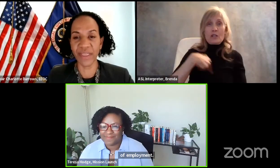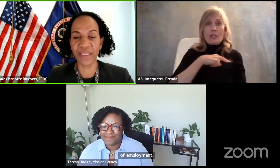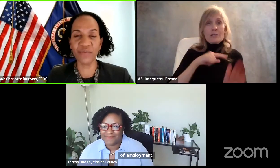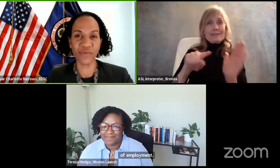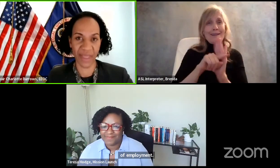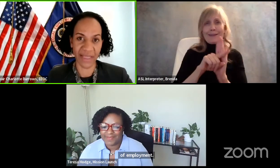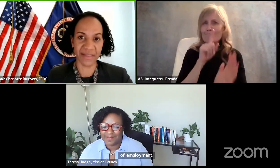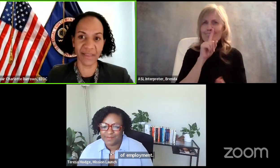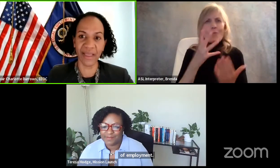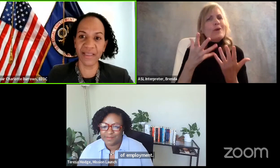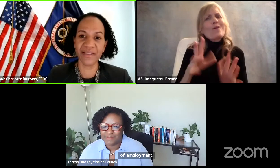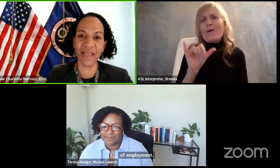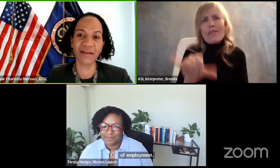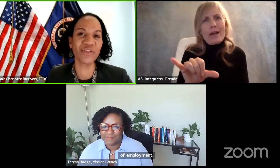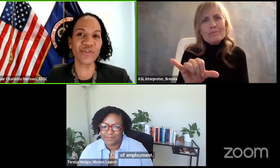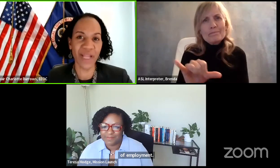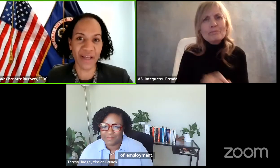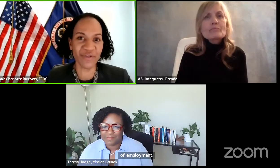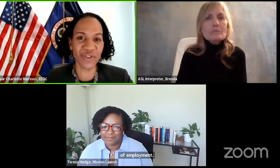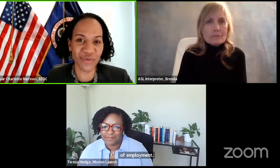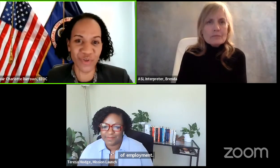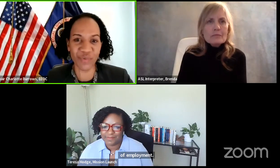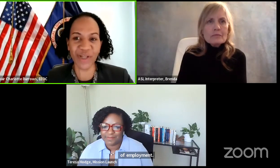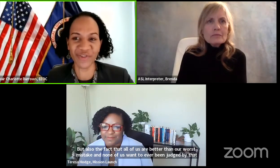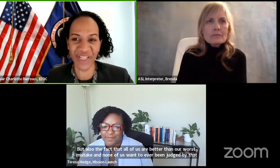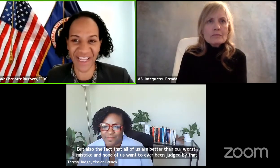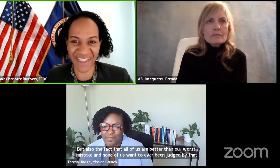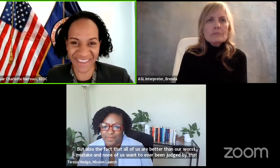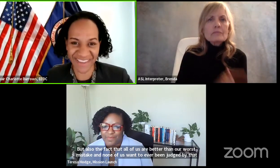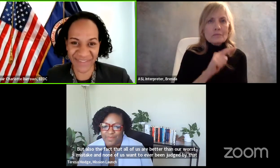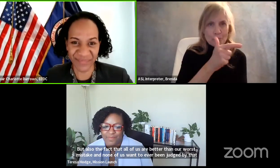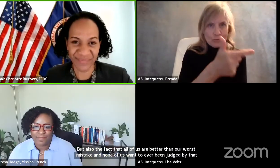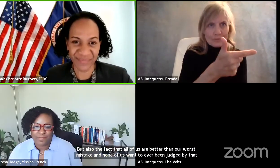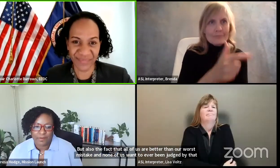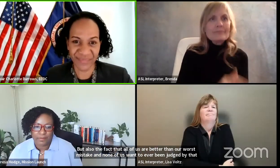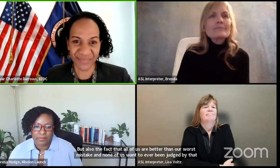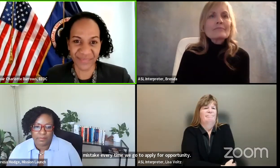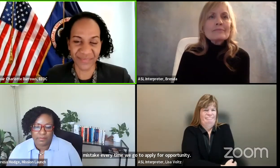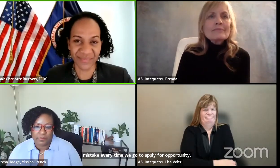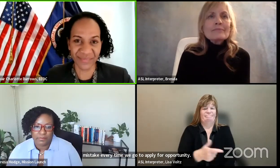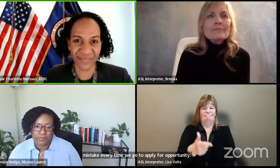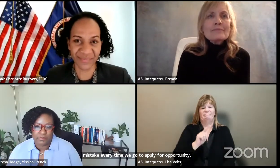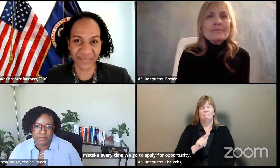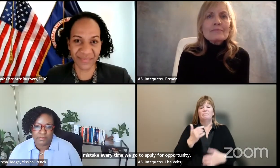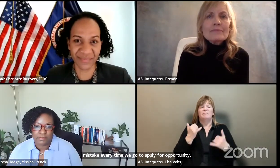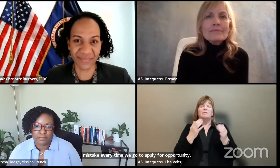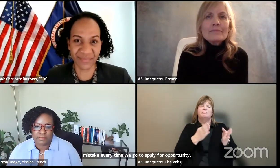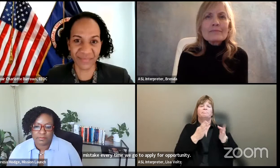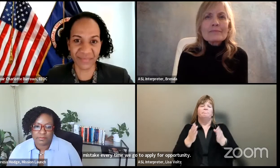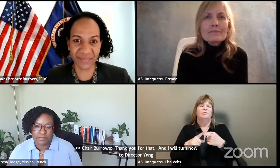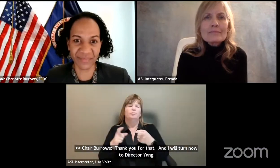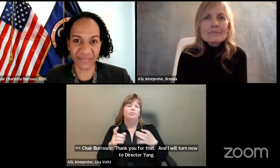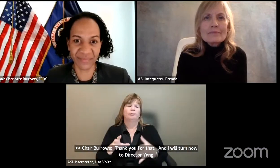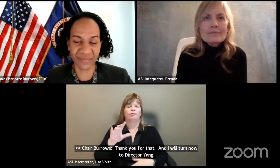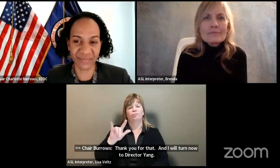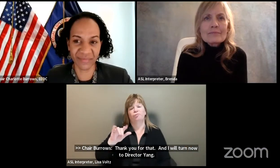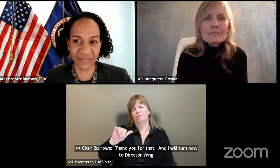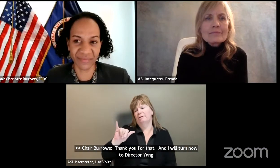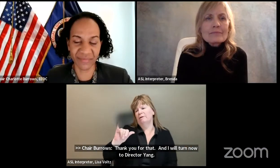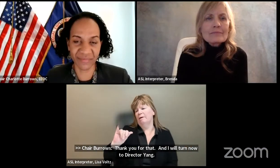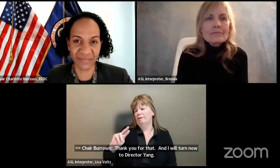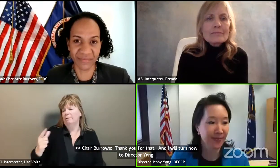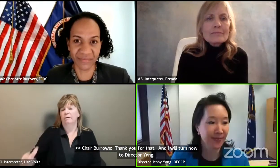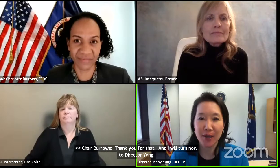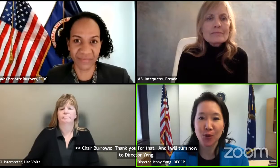Well, thank you for that. And I'll turn now to director Yang. Well, thank you all so much. Um, as